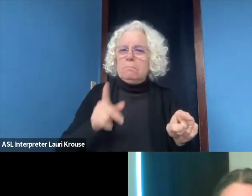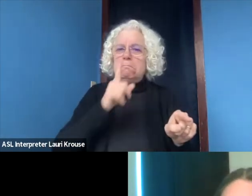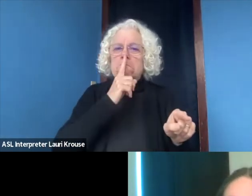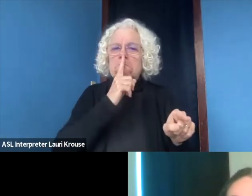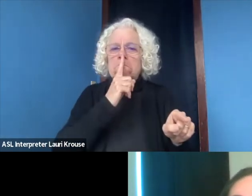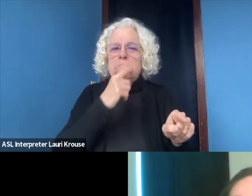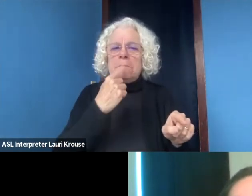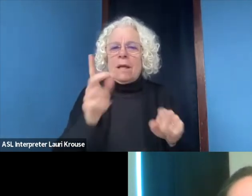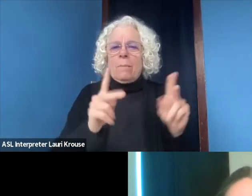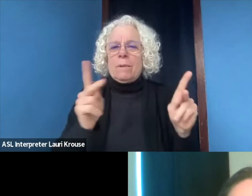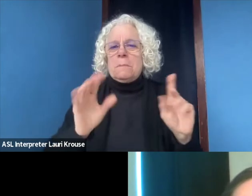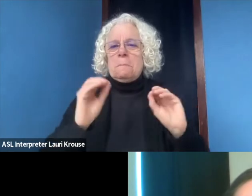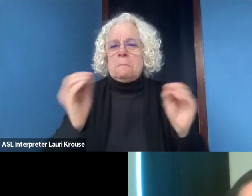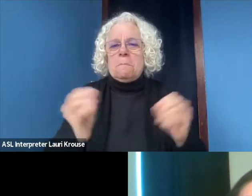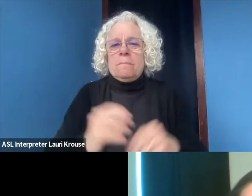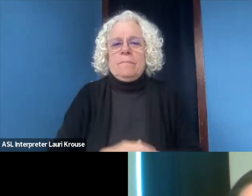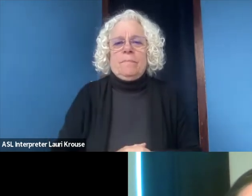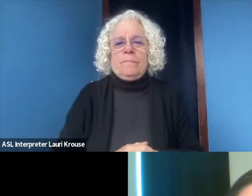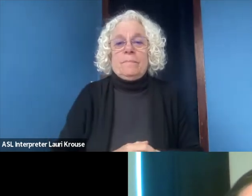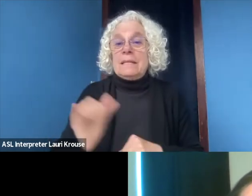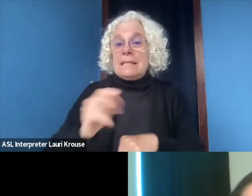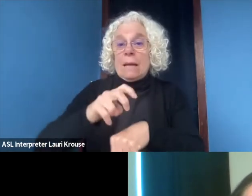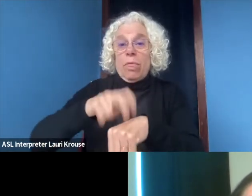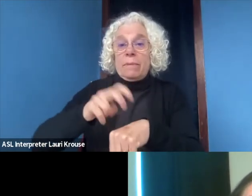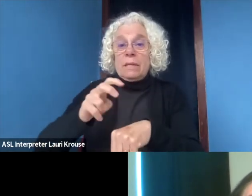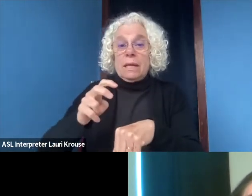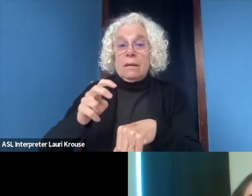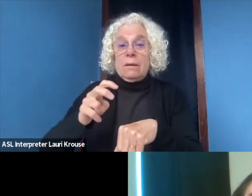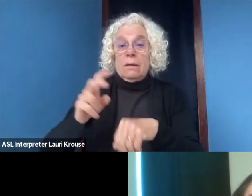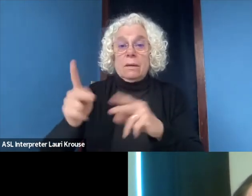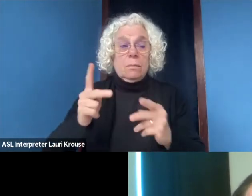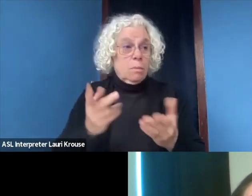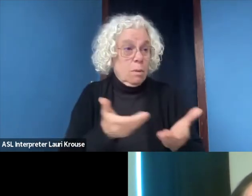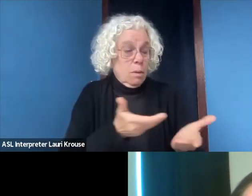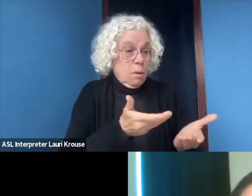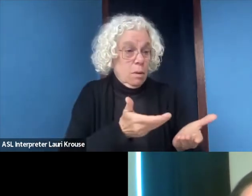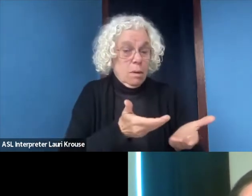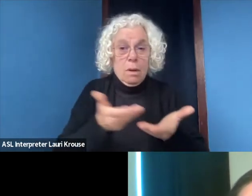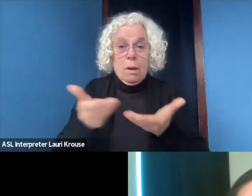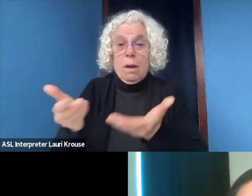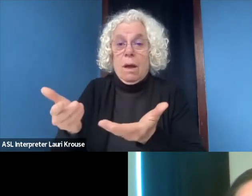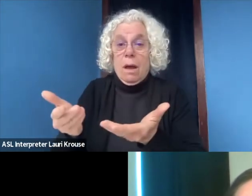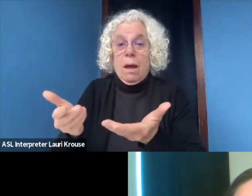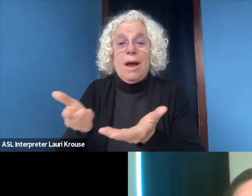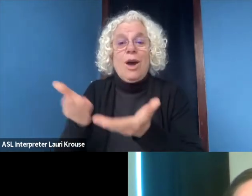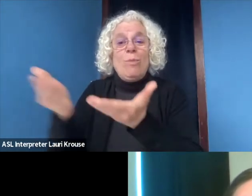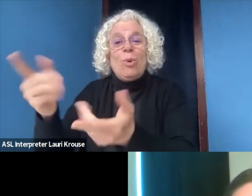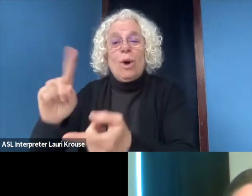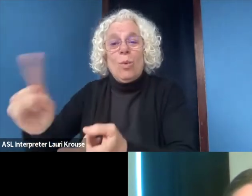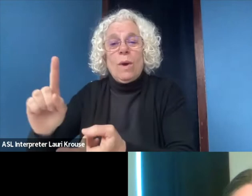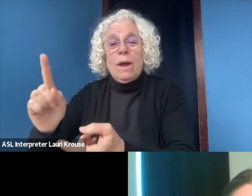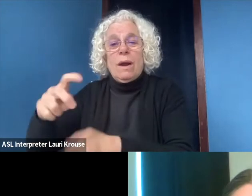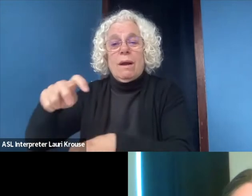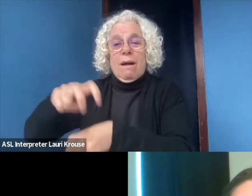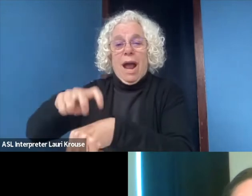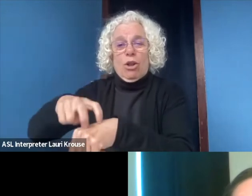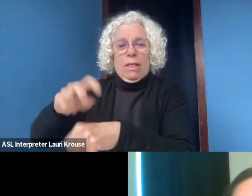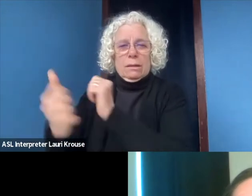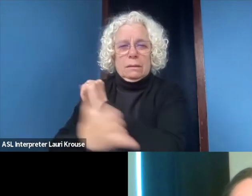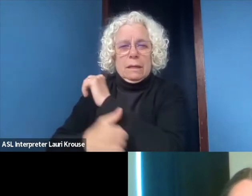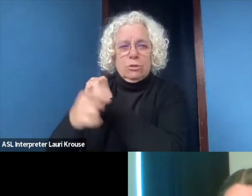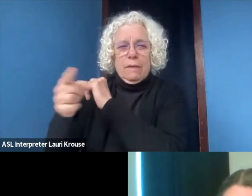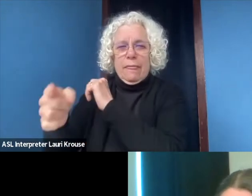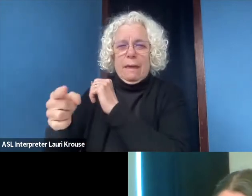home. I mean, even the potato that was taken home and fed to the poor in Ireland until they had the famine. And